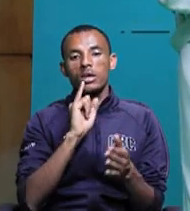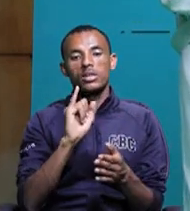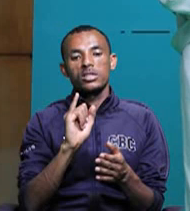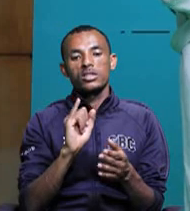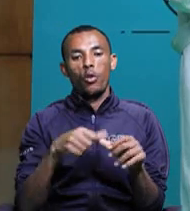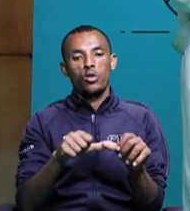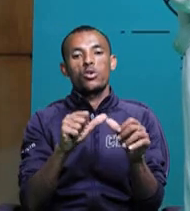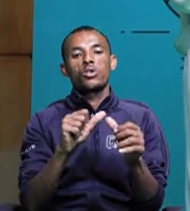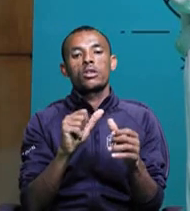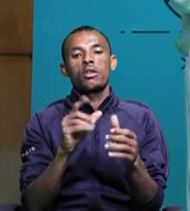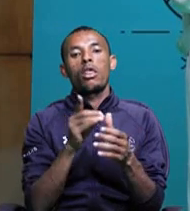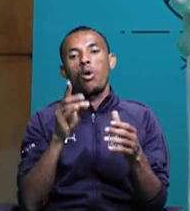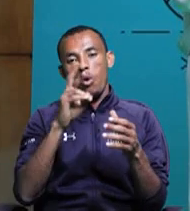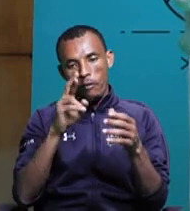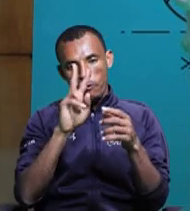data or variable.